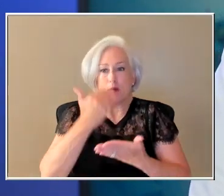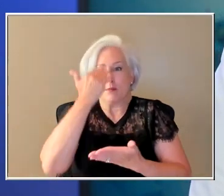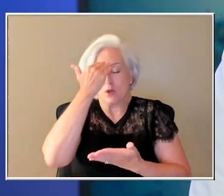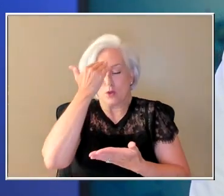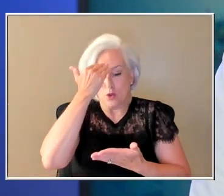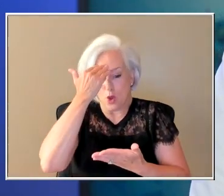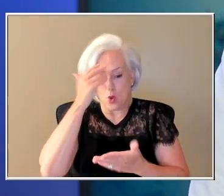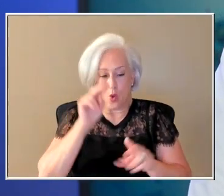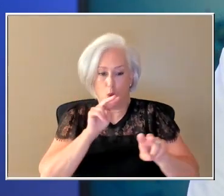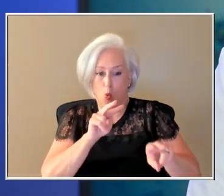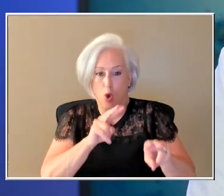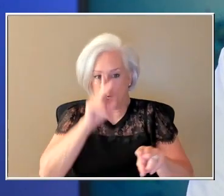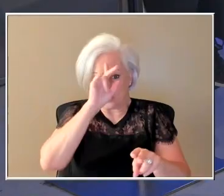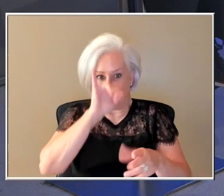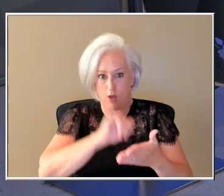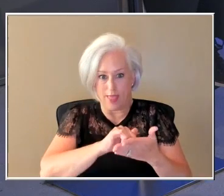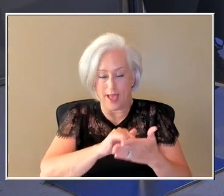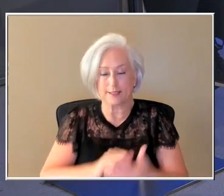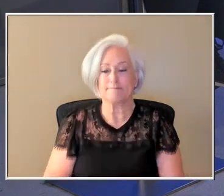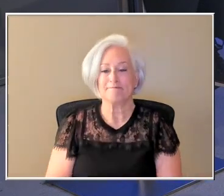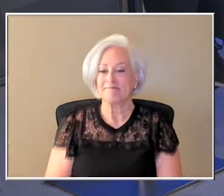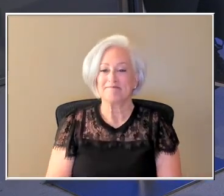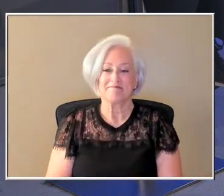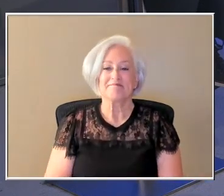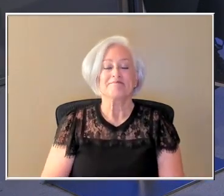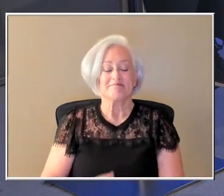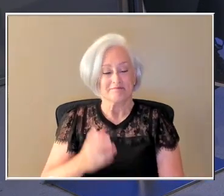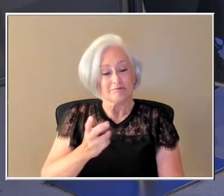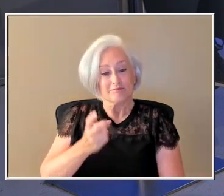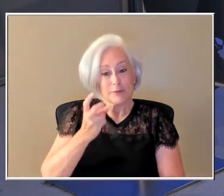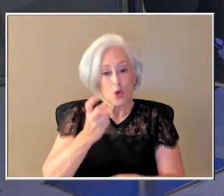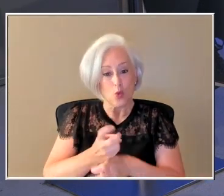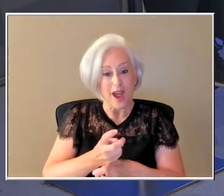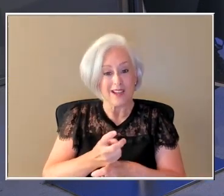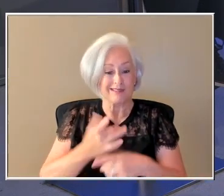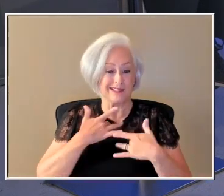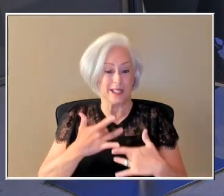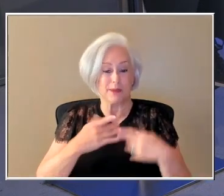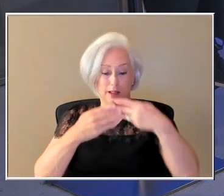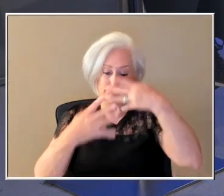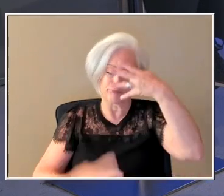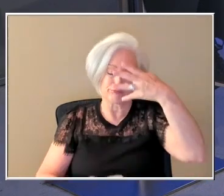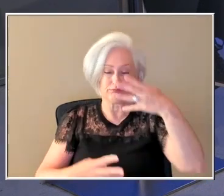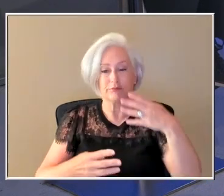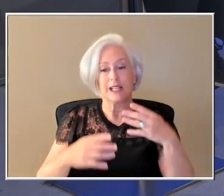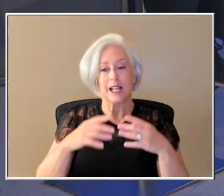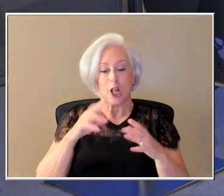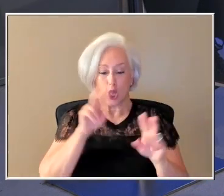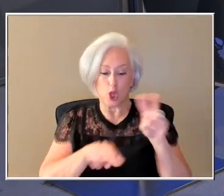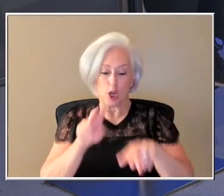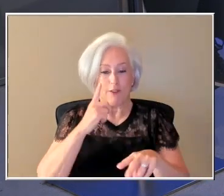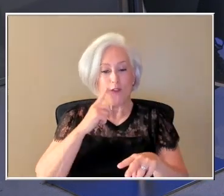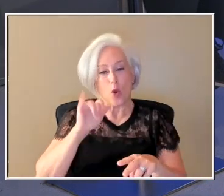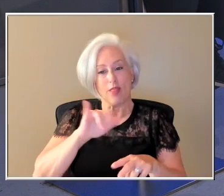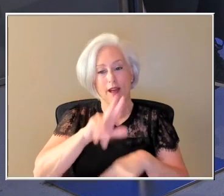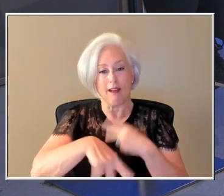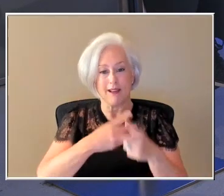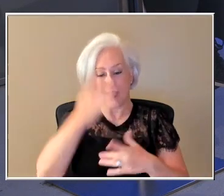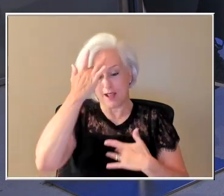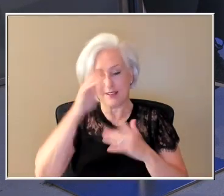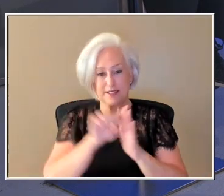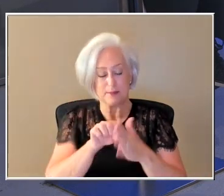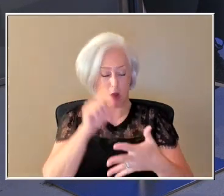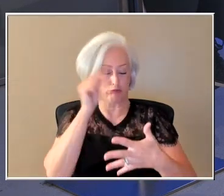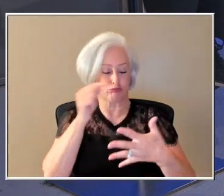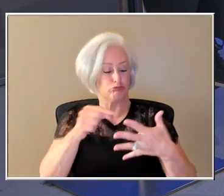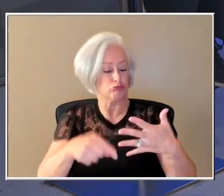for sarcoma. Right. Usually we usually put up a list of here, look for these symptoms, and you can go down and go, okay, I've got 4 or 5 of those, I better go see a doctor.